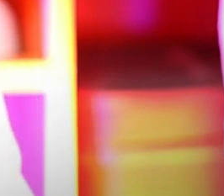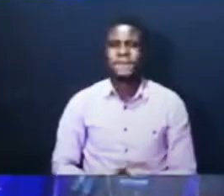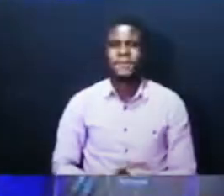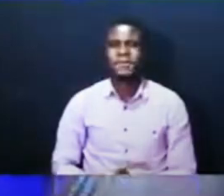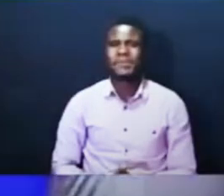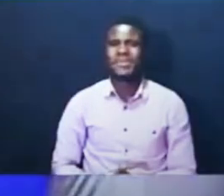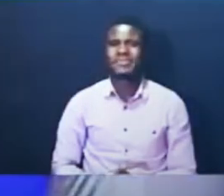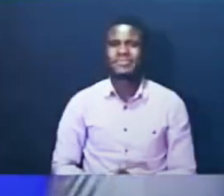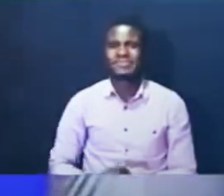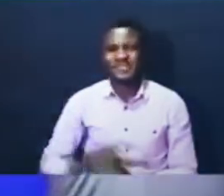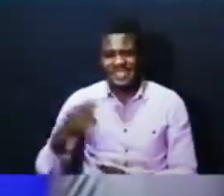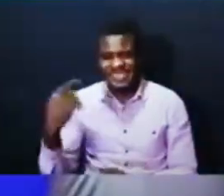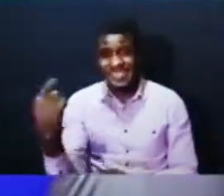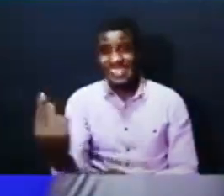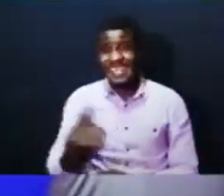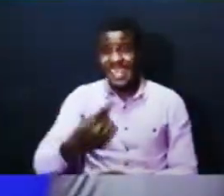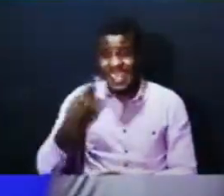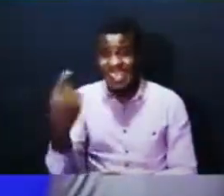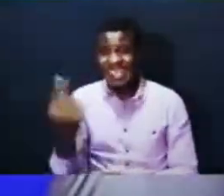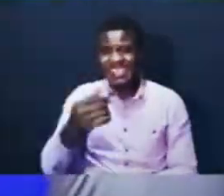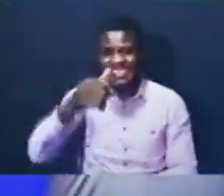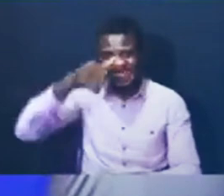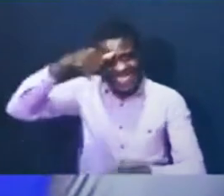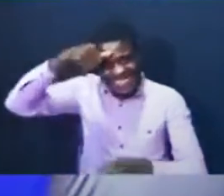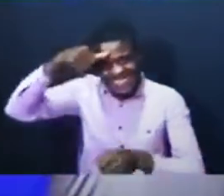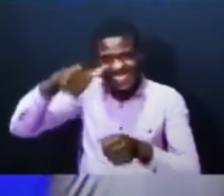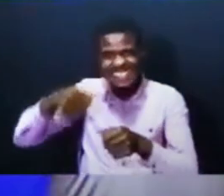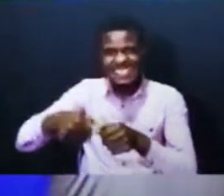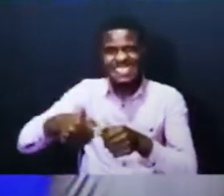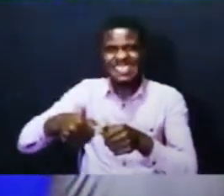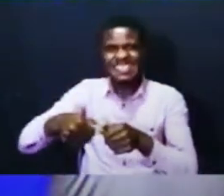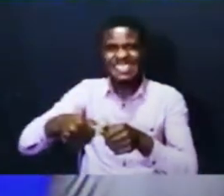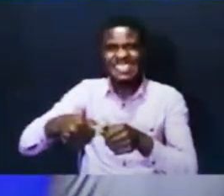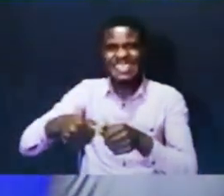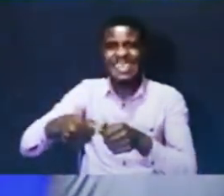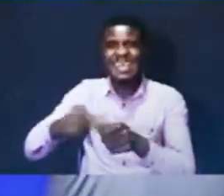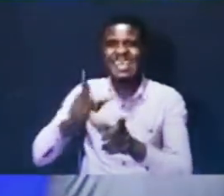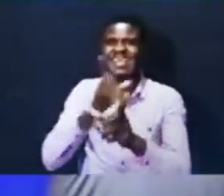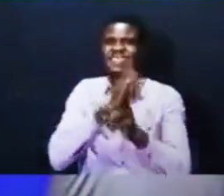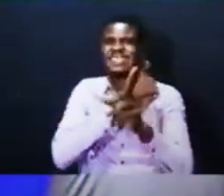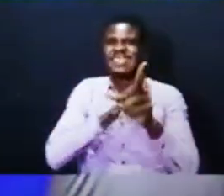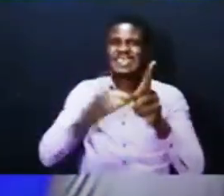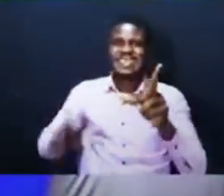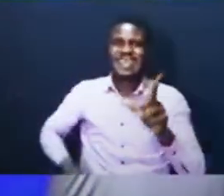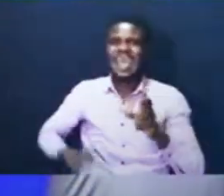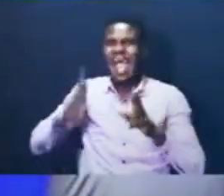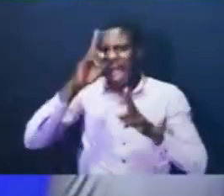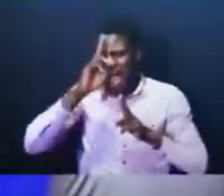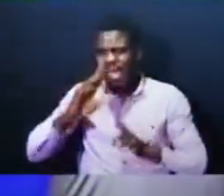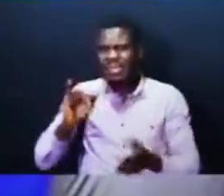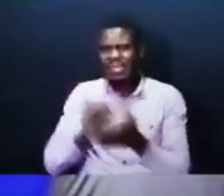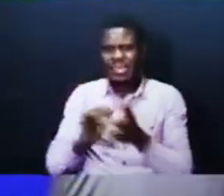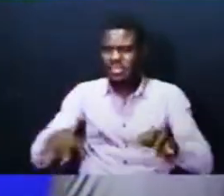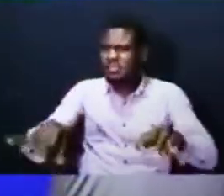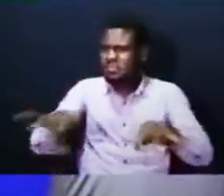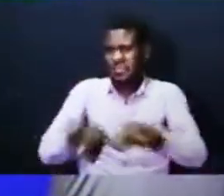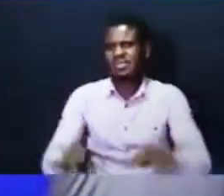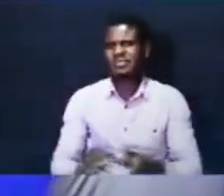Thank you. Always remember that it is the Lord's honor that is at stake,